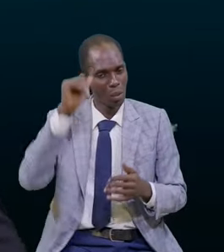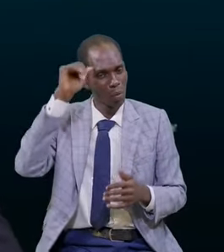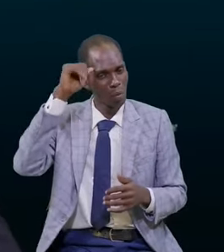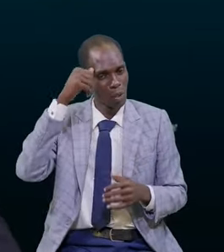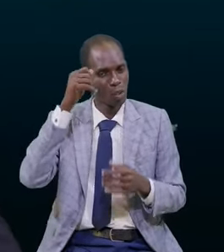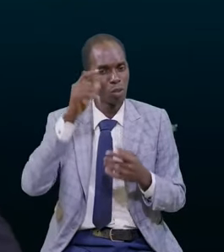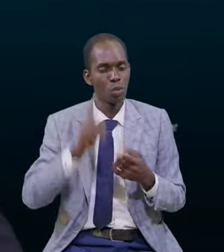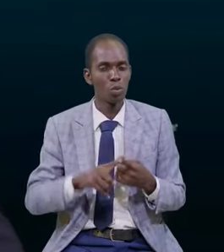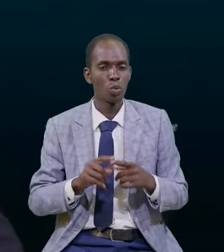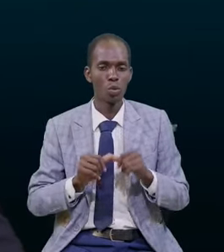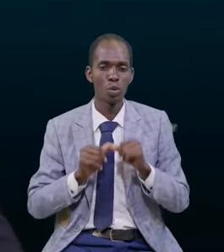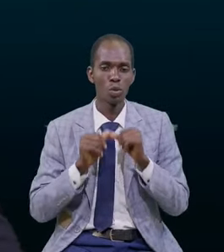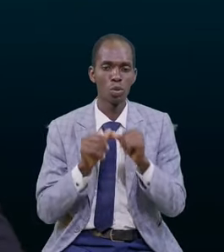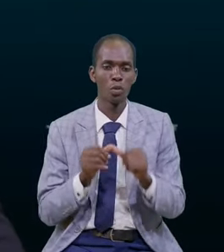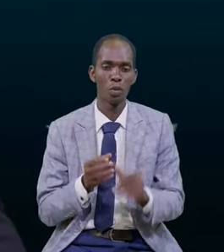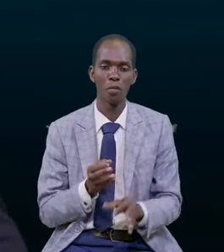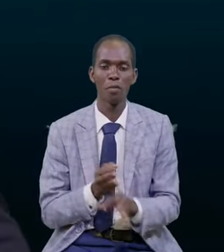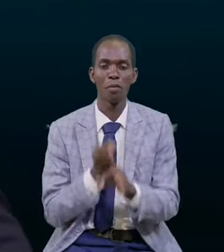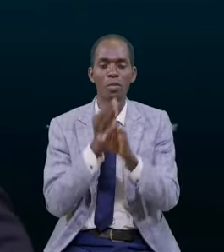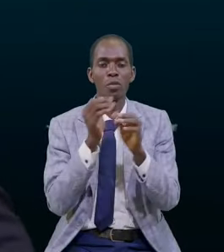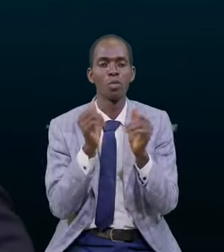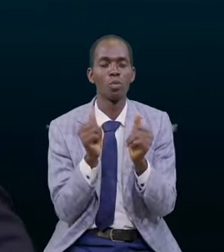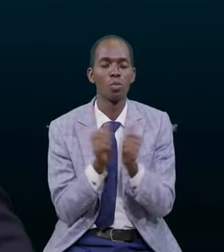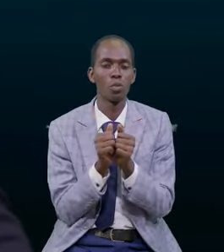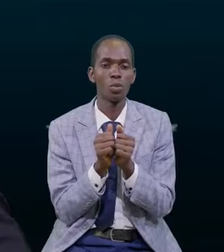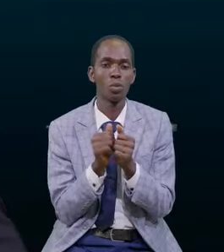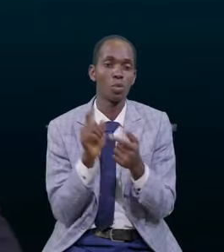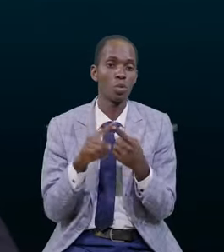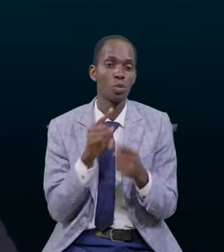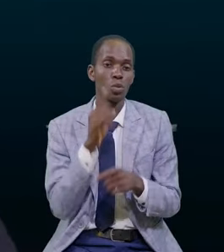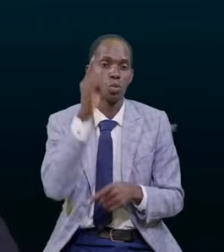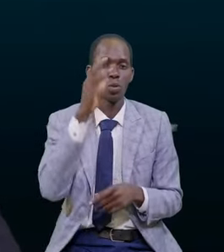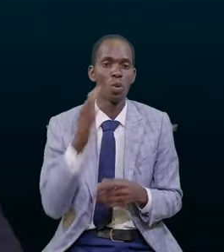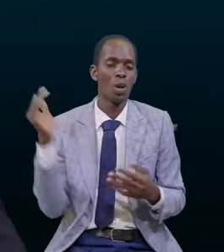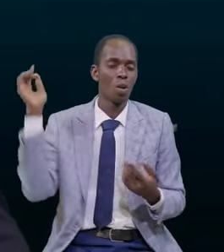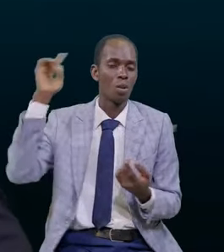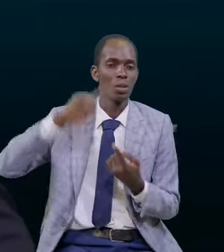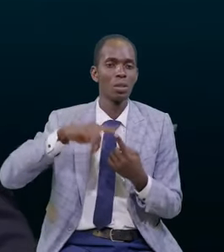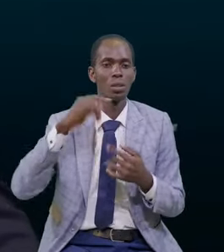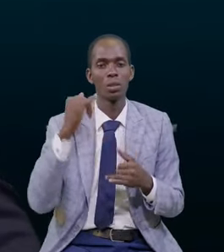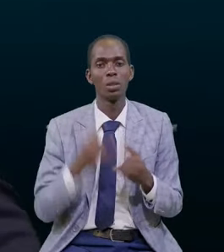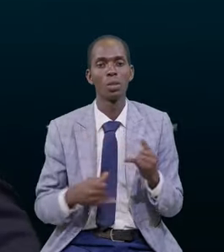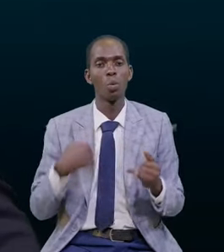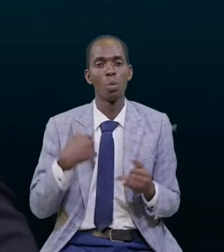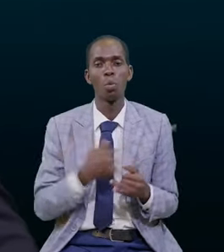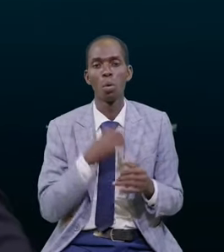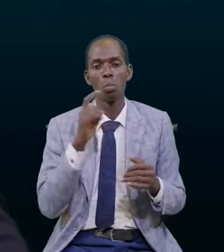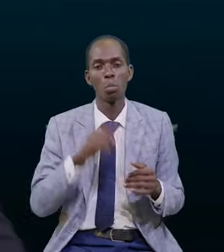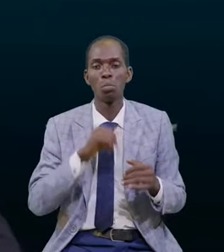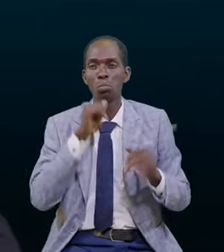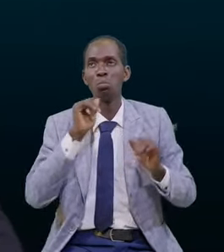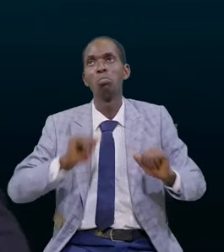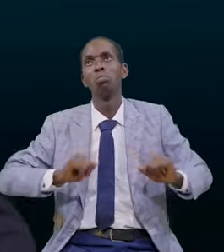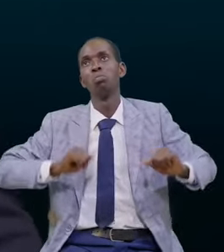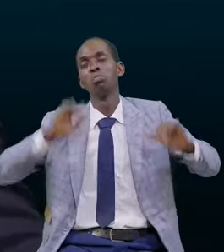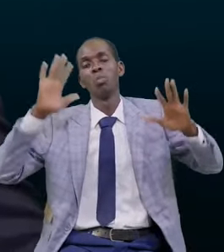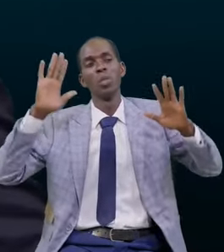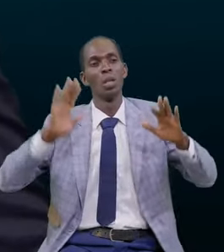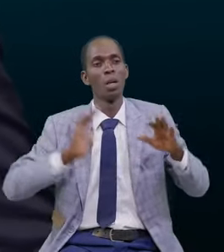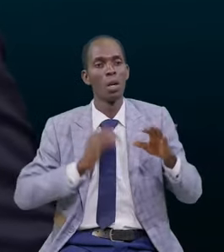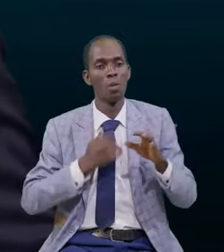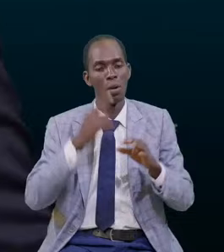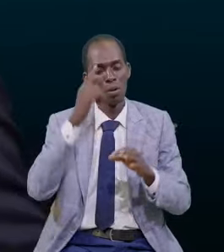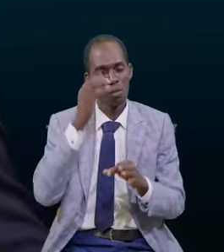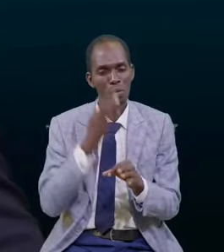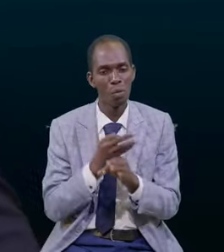end of our pilgrimage we must not give up on our faith we must not diminish in our Consecration